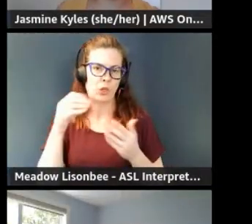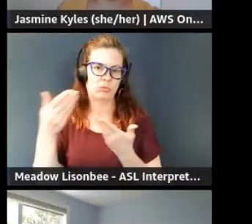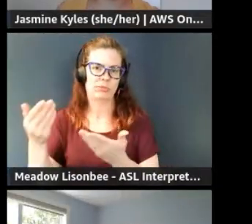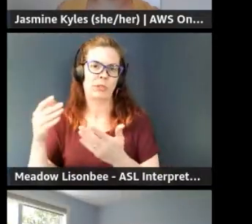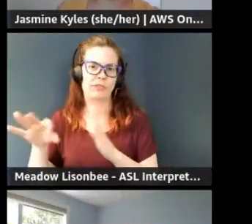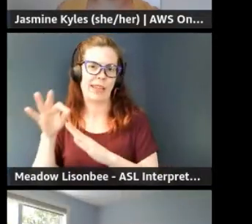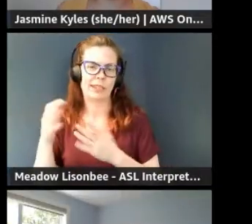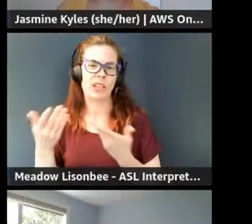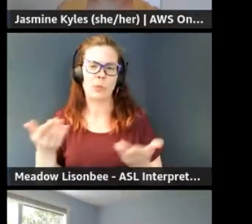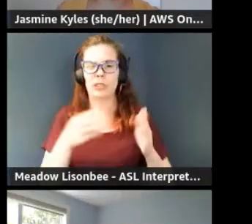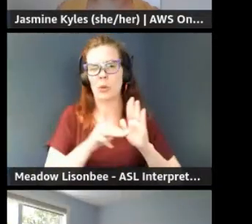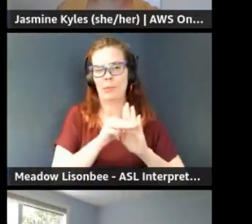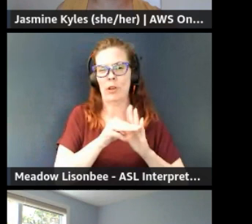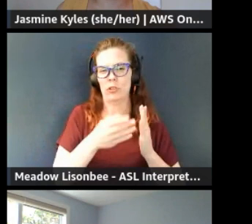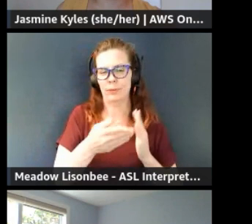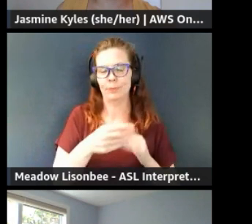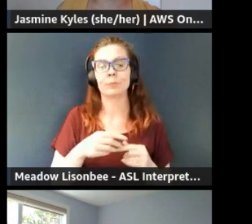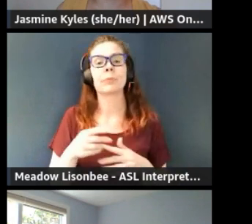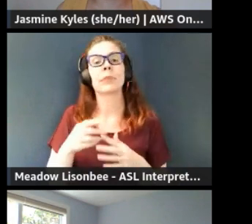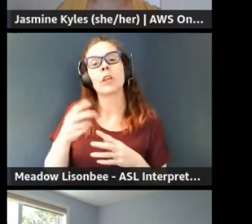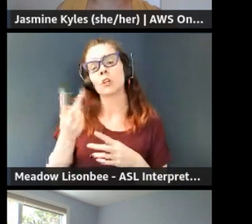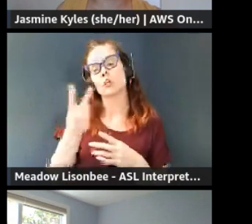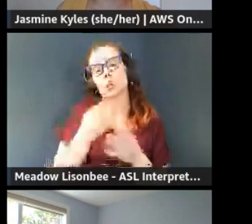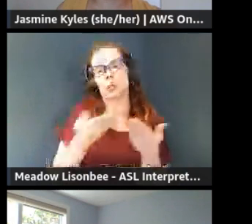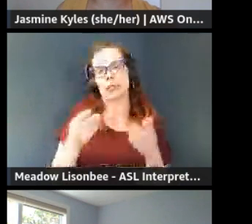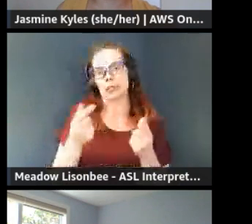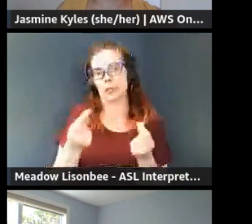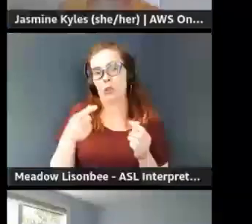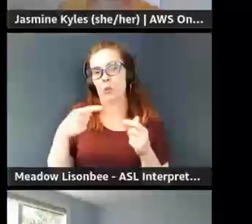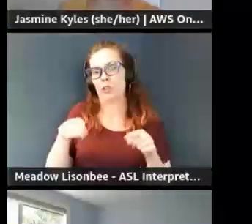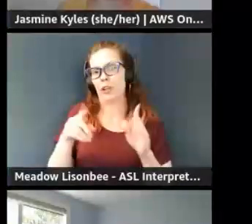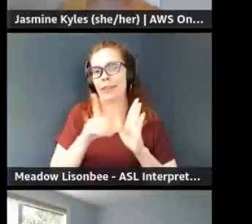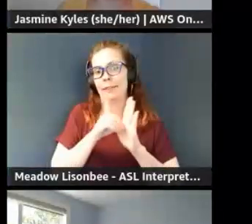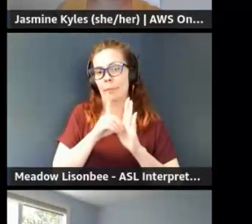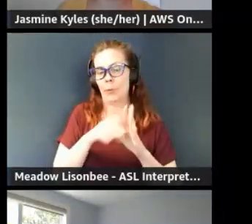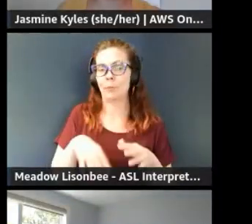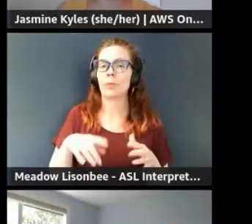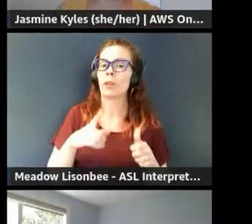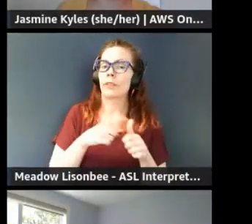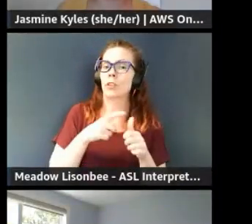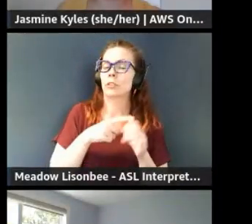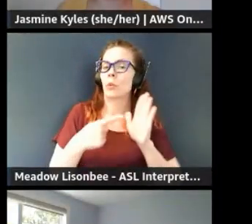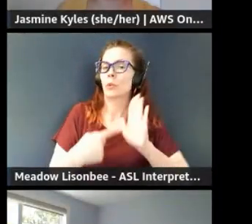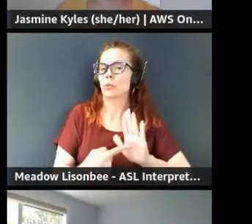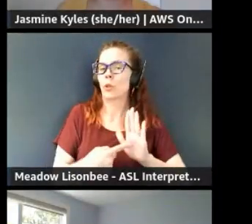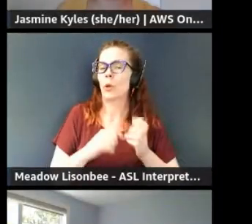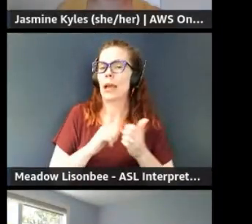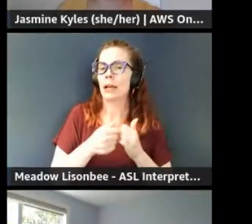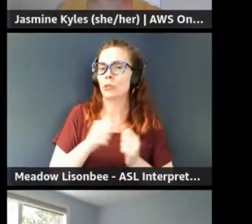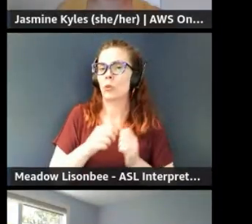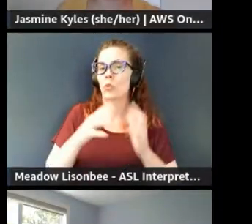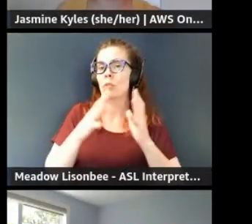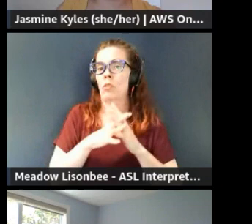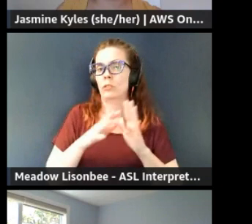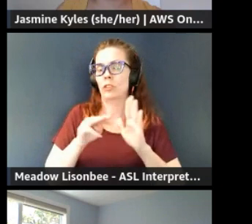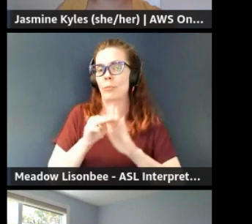into the models here. And there's 2 main things we want to do in this demo. One is demonstrate how to launch a model without ever touching a